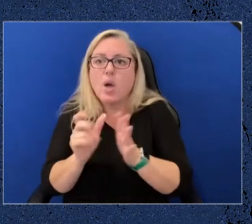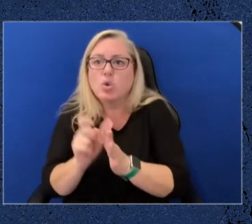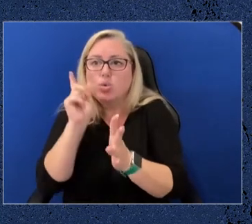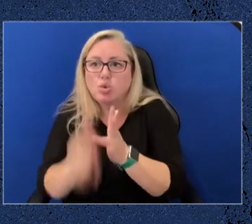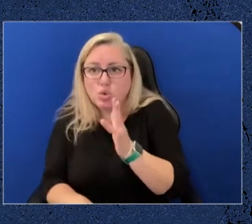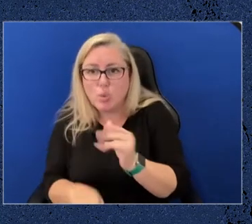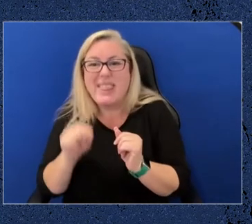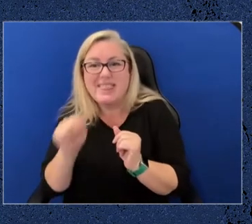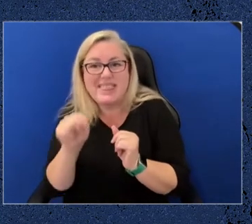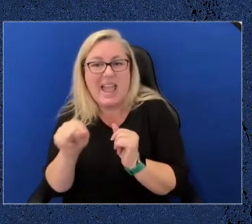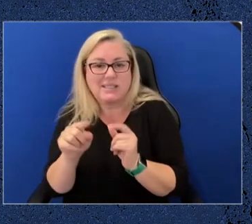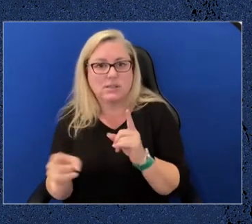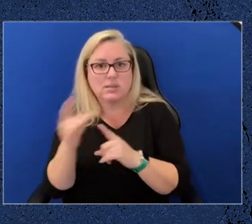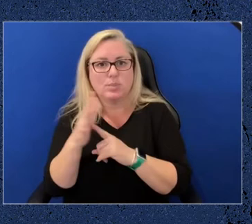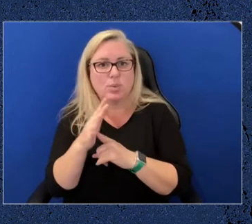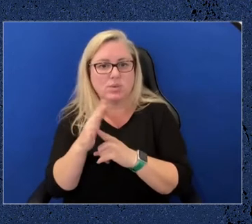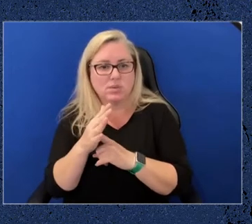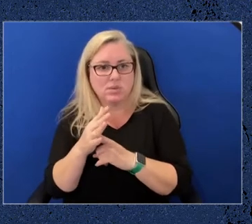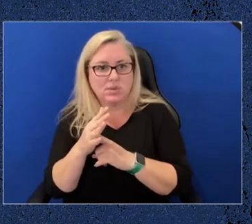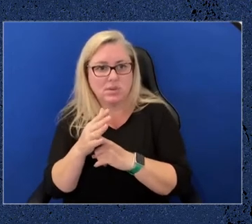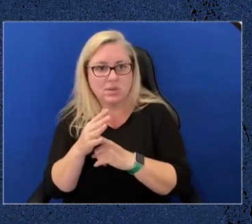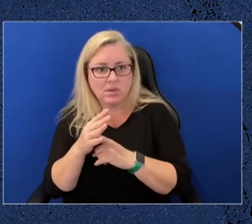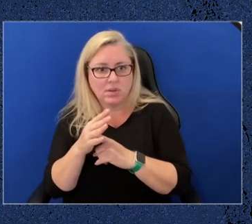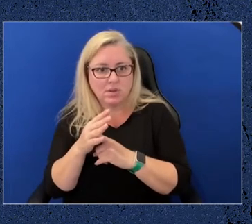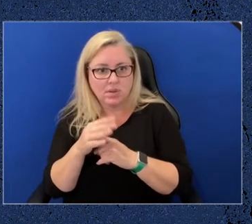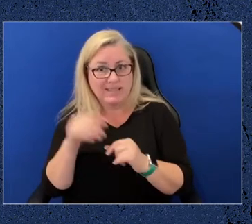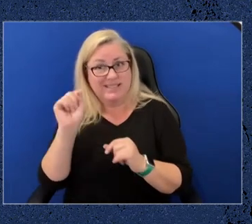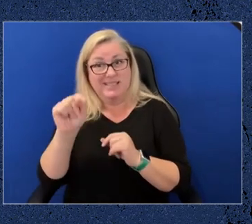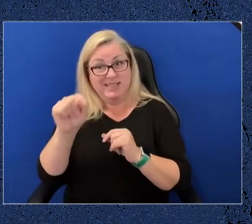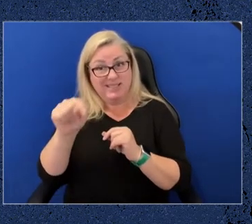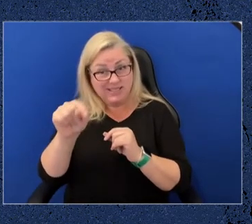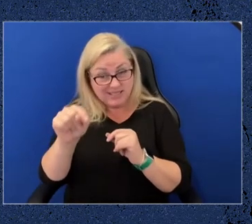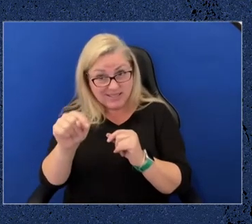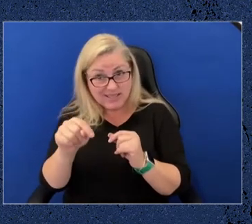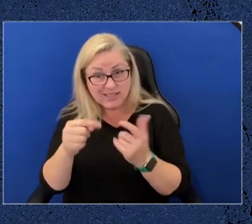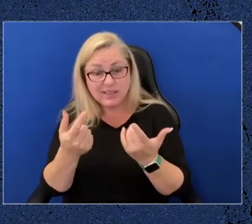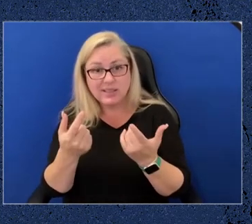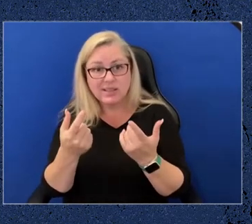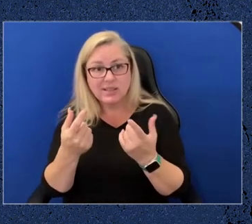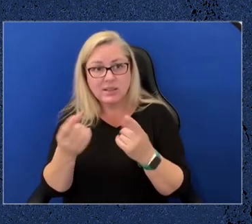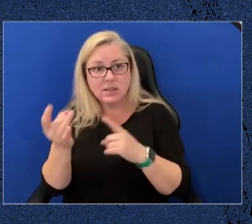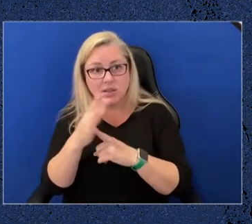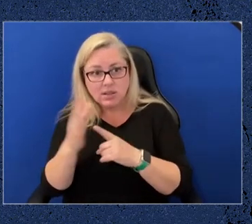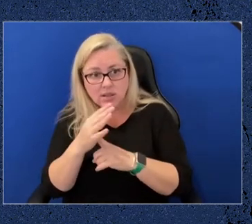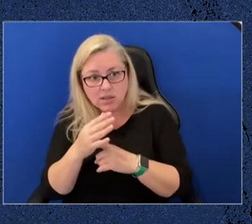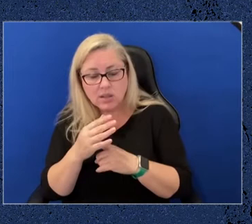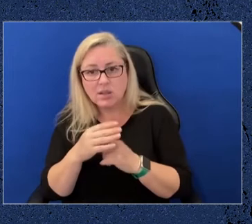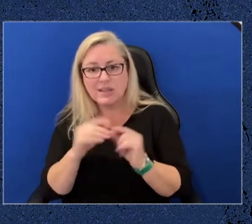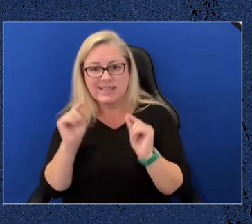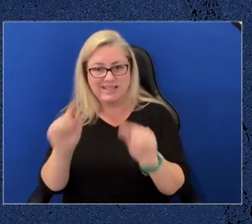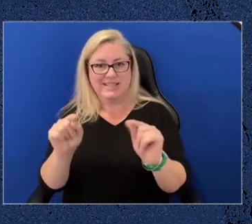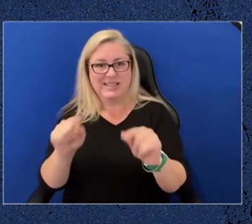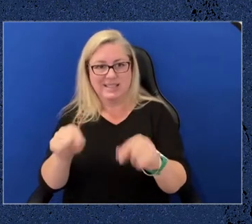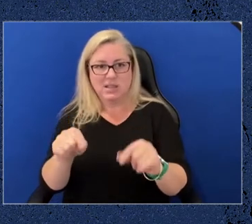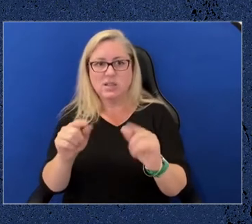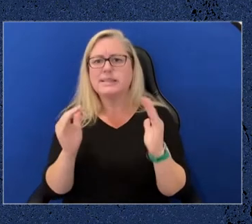matters. Mm. So I agree entirely that core of science is kind of, not neutral, but it's kind of